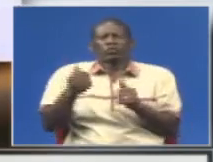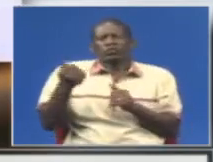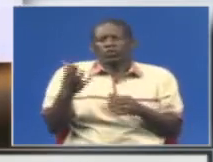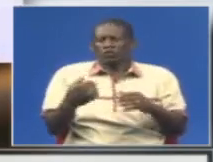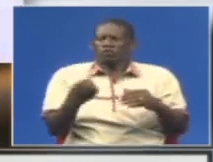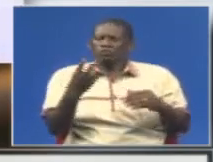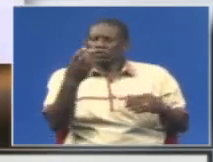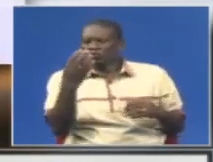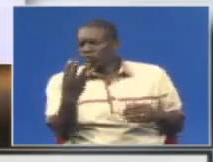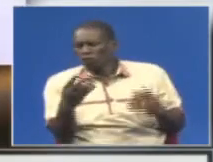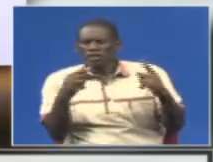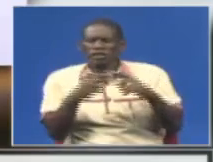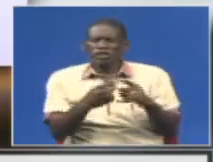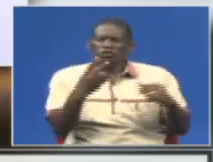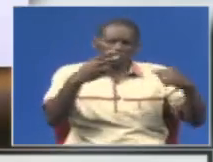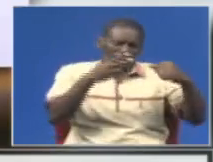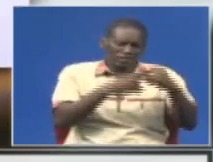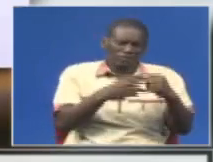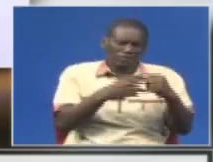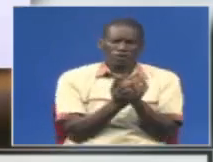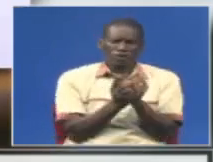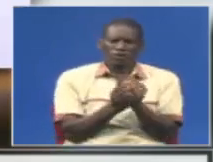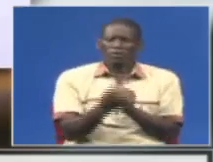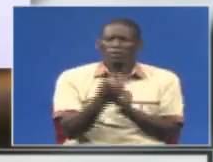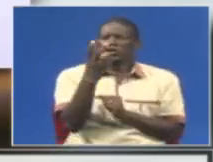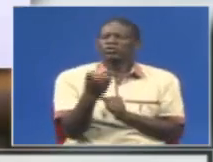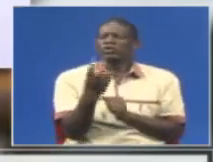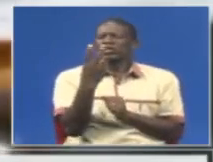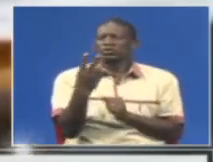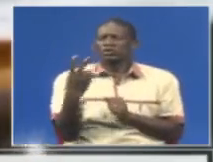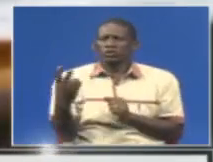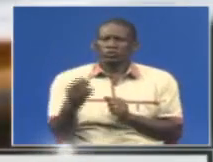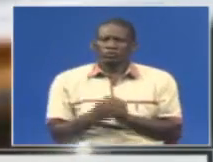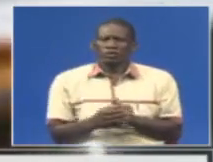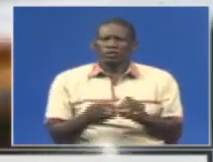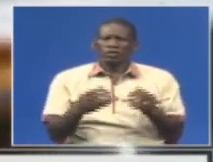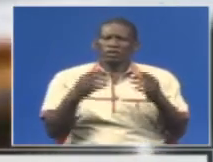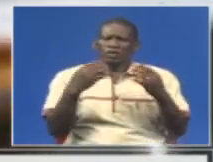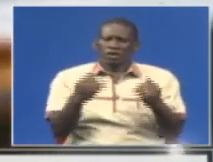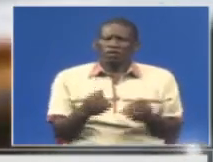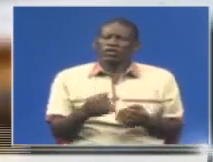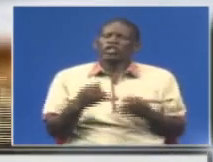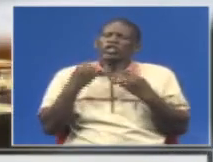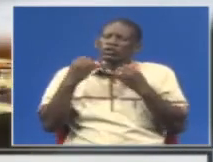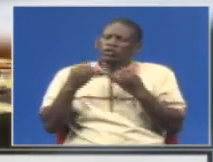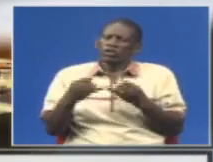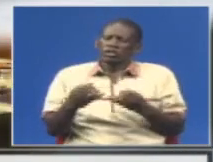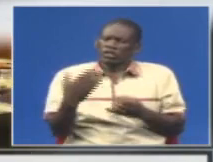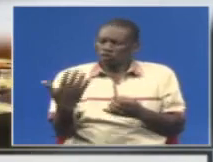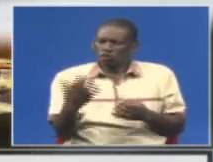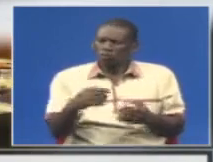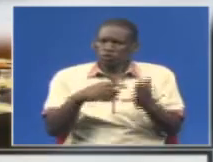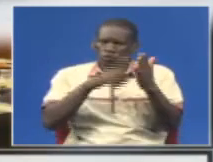from 24th to 27th of November 2022. Leaked documents show that